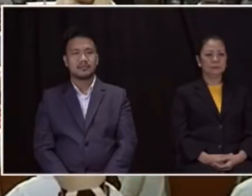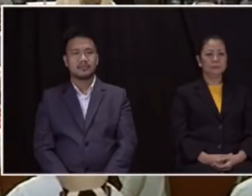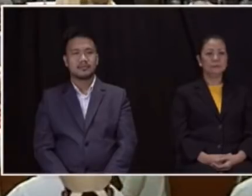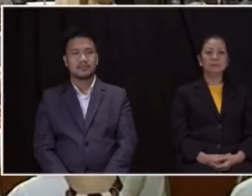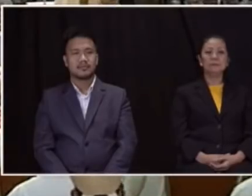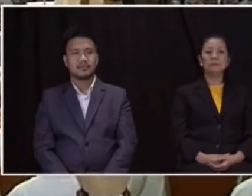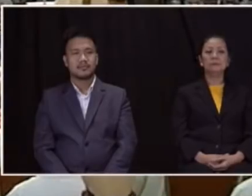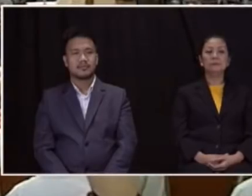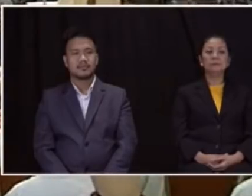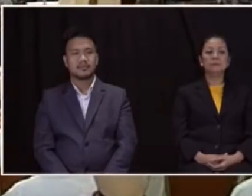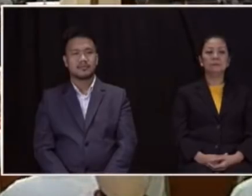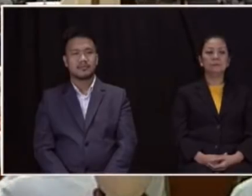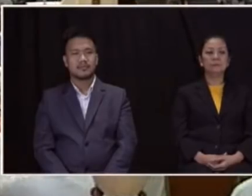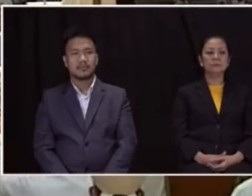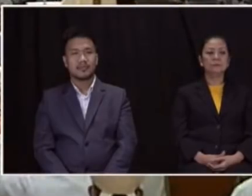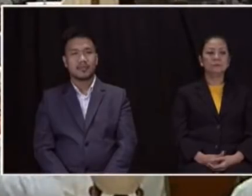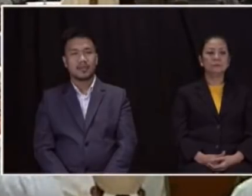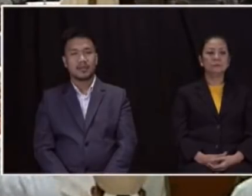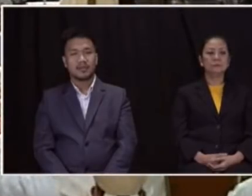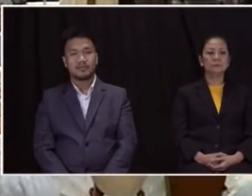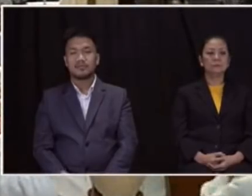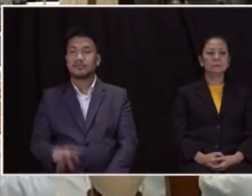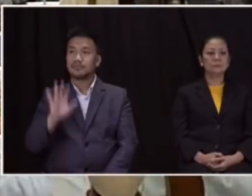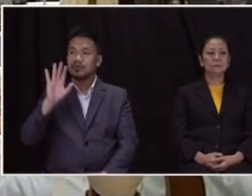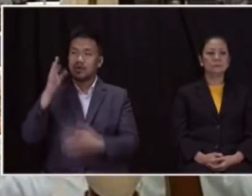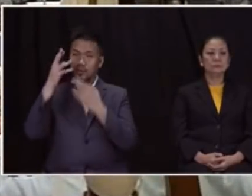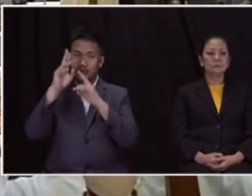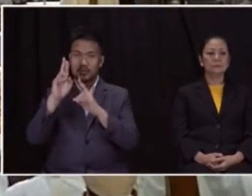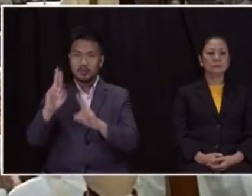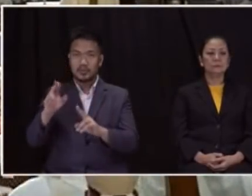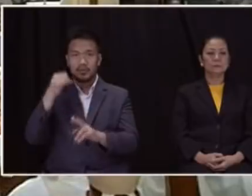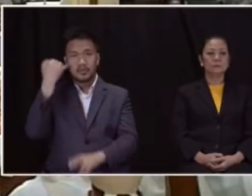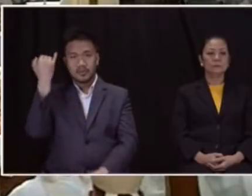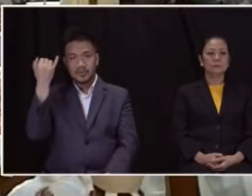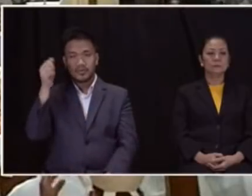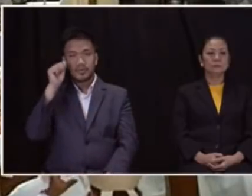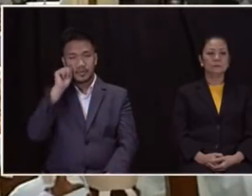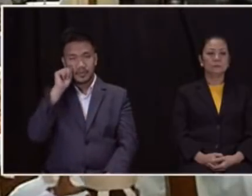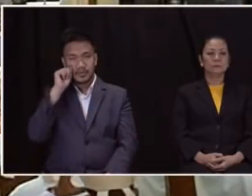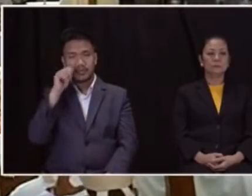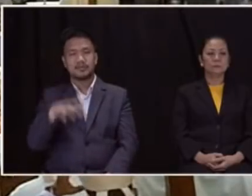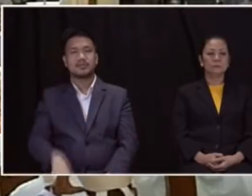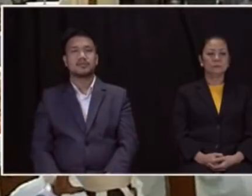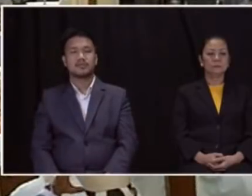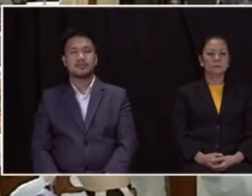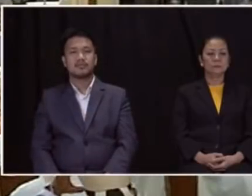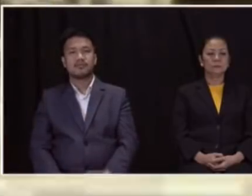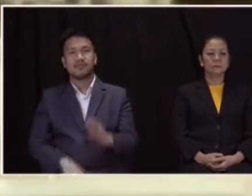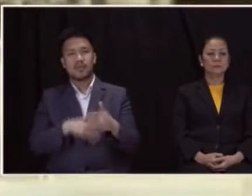Your Eminence, Jose Cardinal Advincula, Your Eminence,